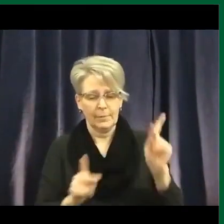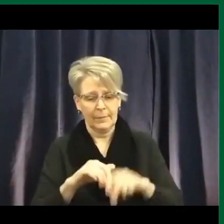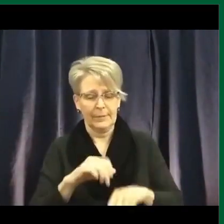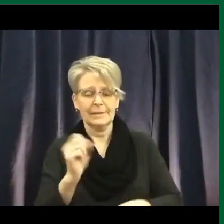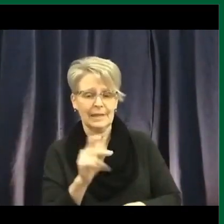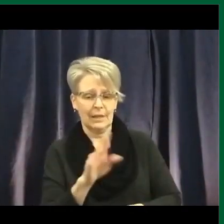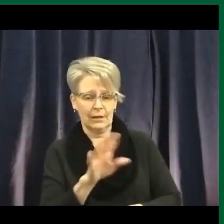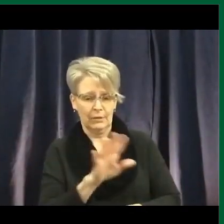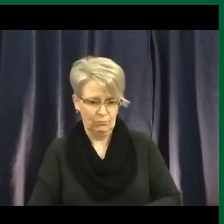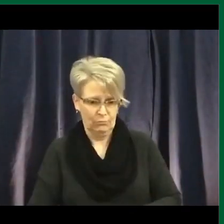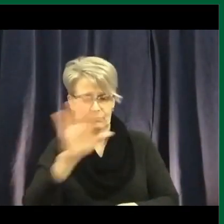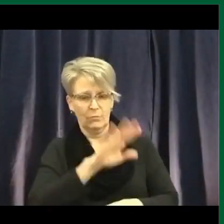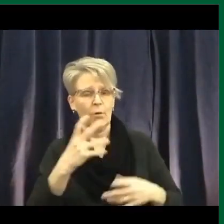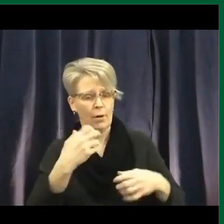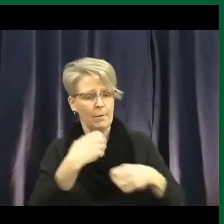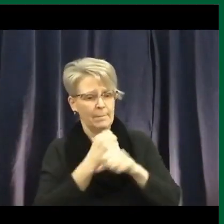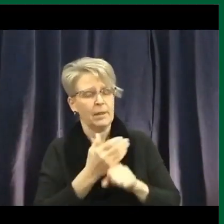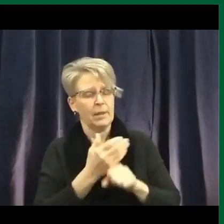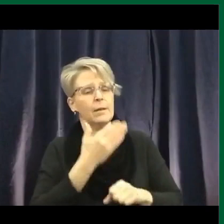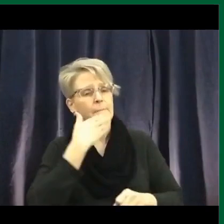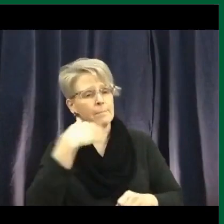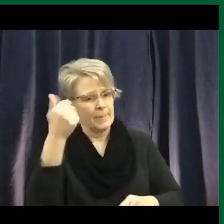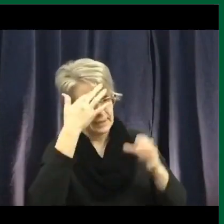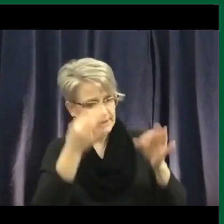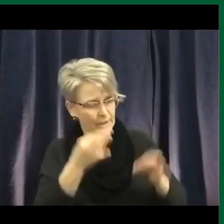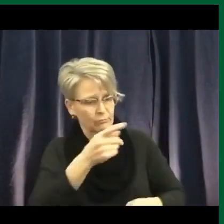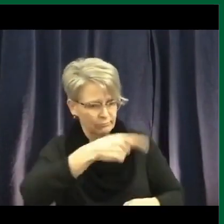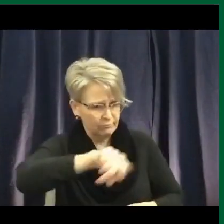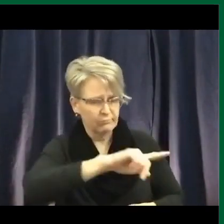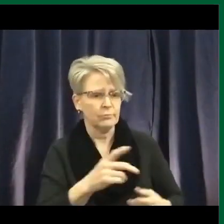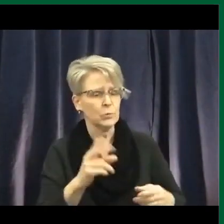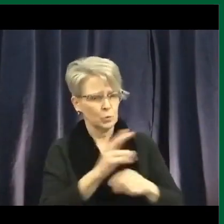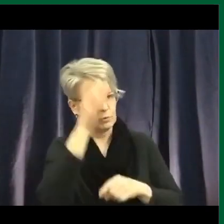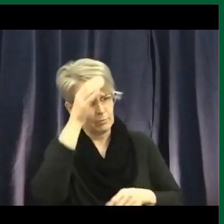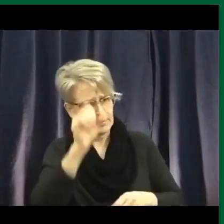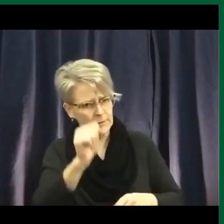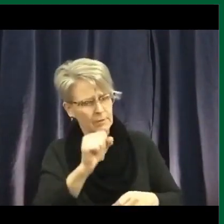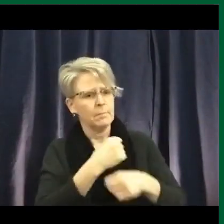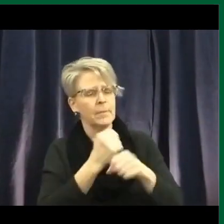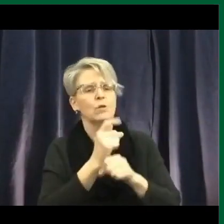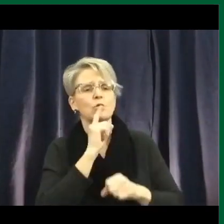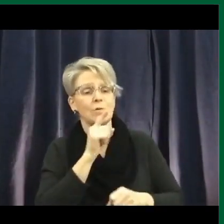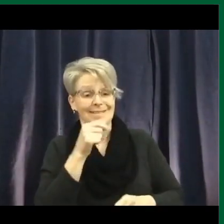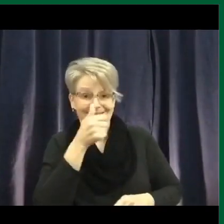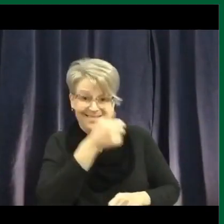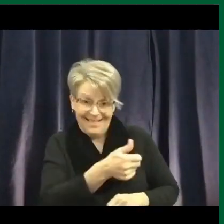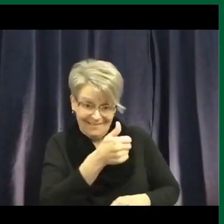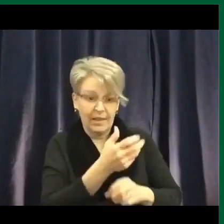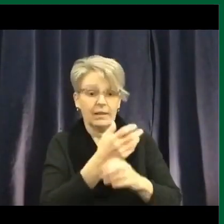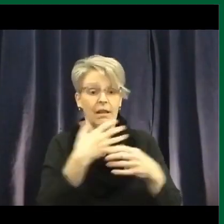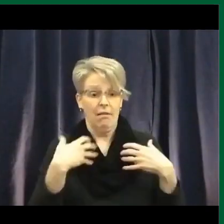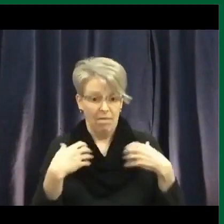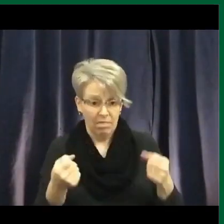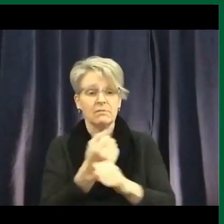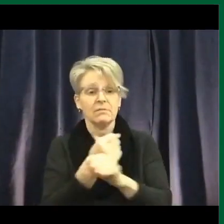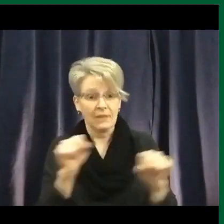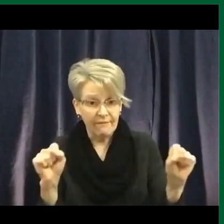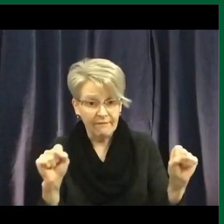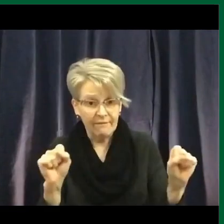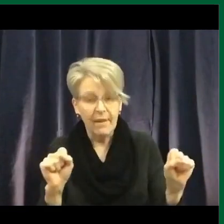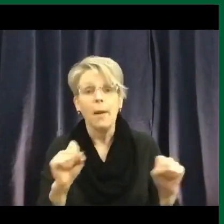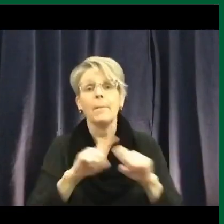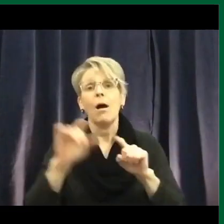the best decisions with respect to ensuring that they are keeping not only themselves healthy and safe, but those around